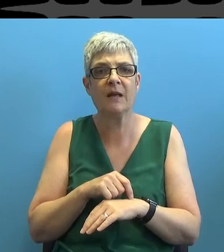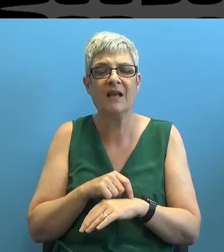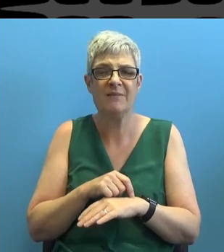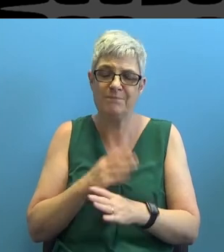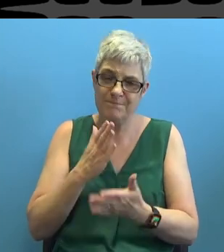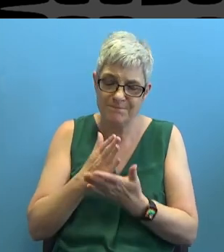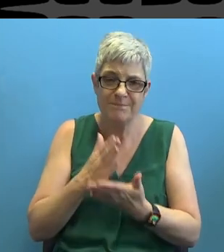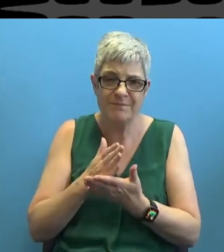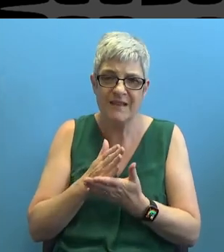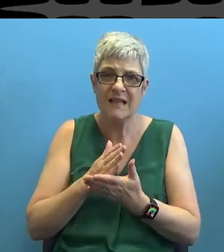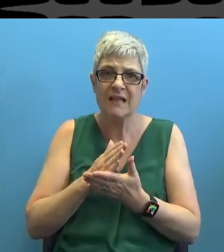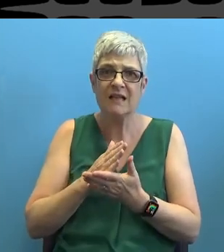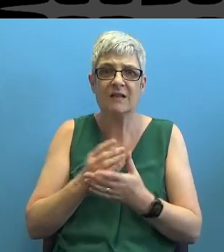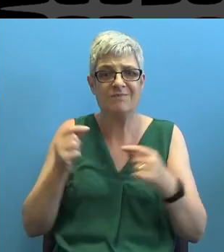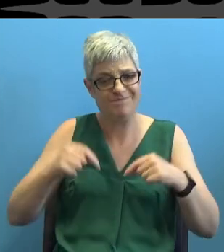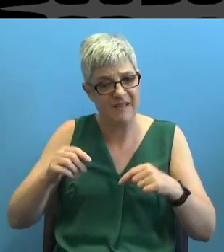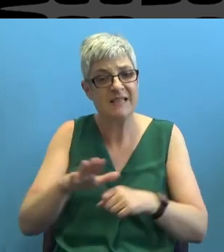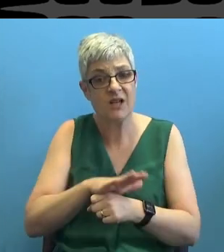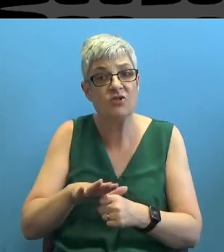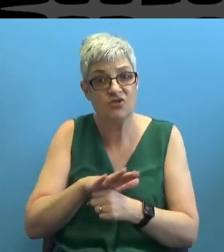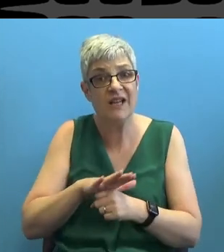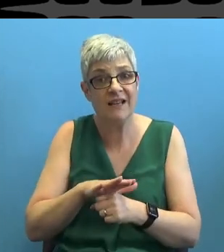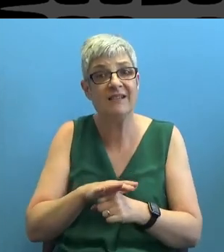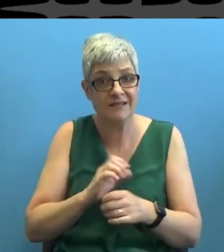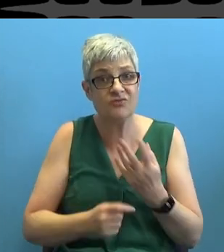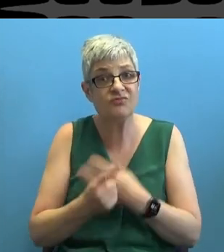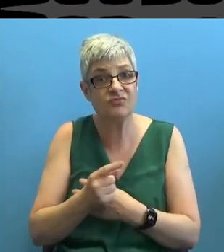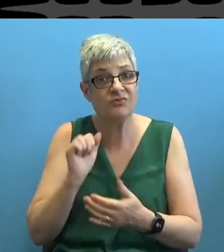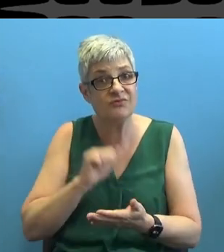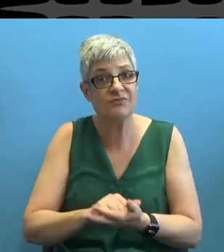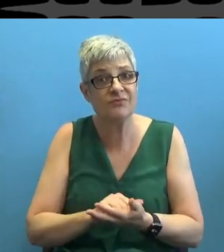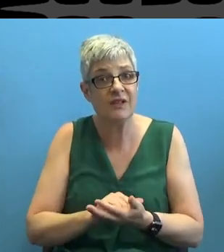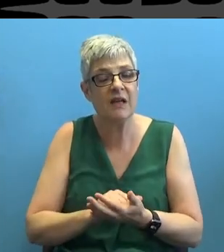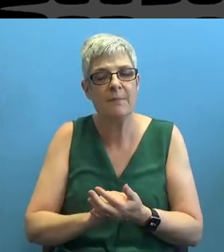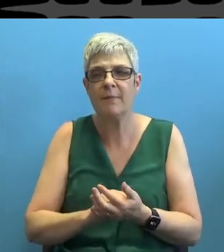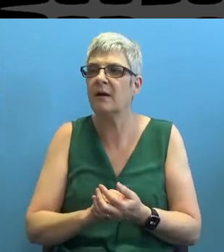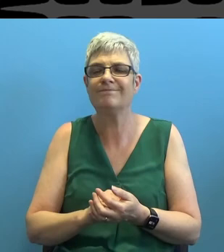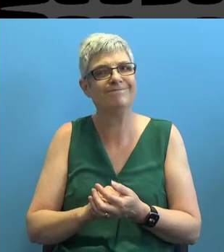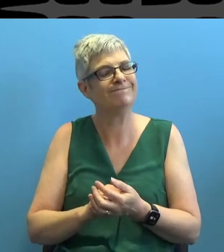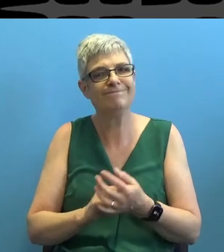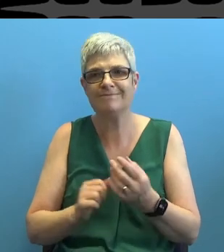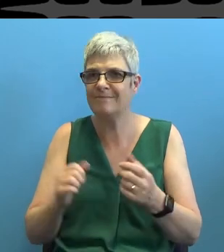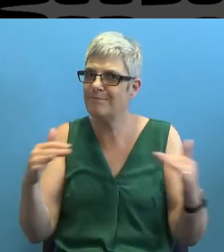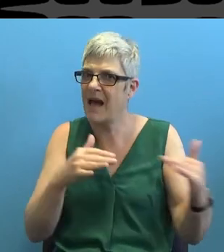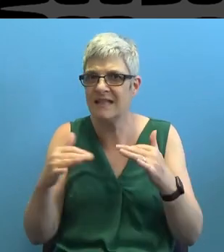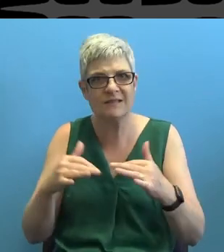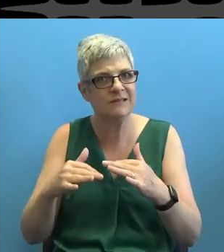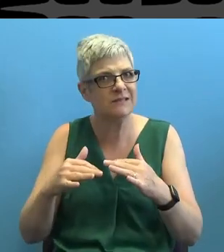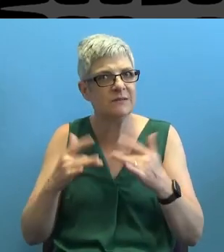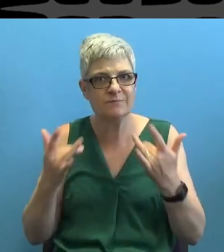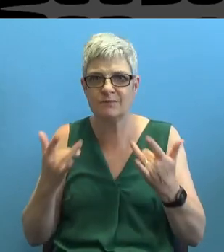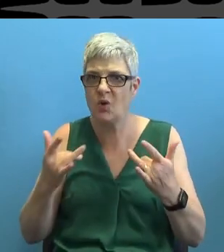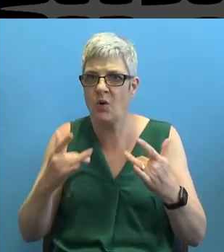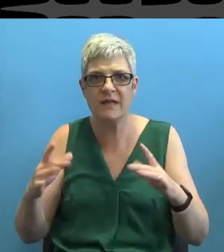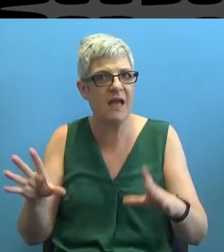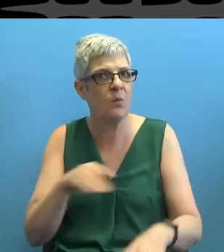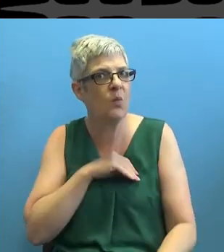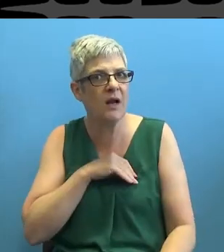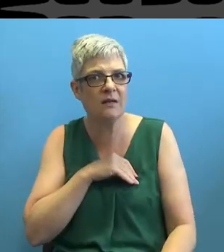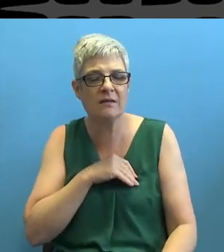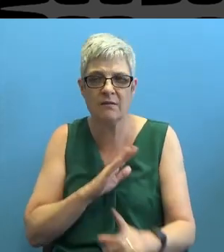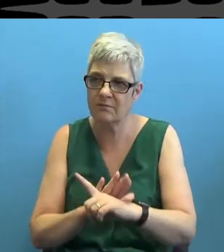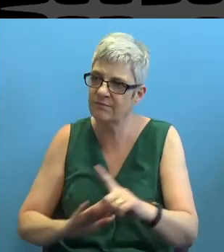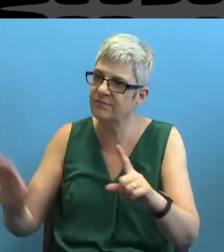But although this may be the case here in this country, it is very much not the case that the battle is won in other parts of the